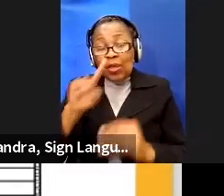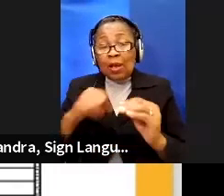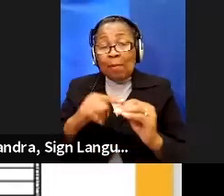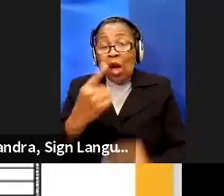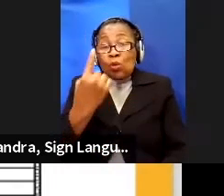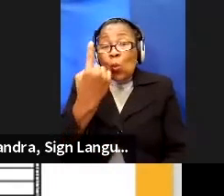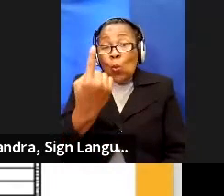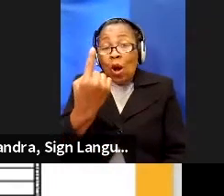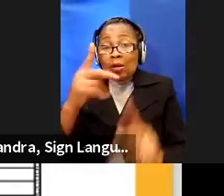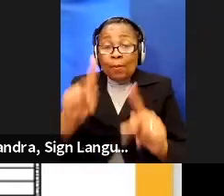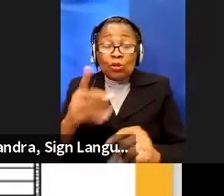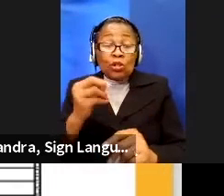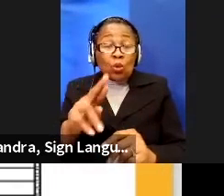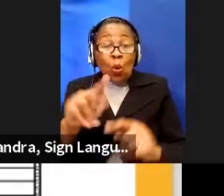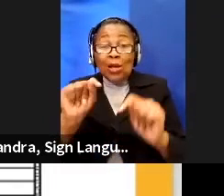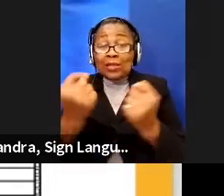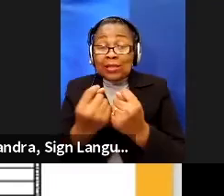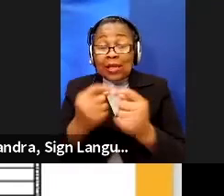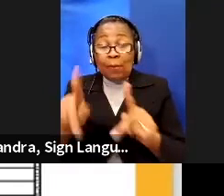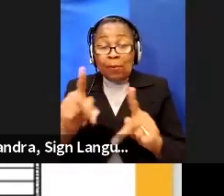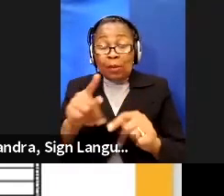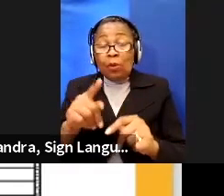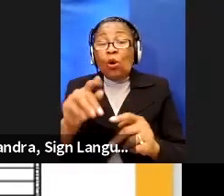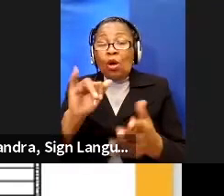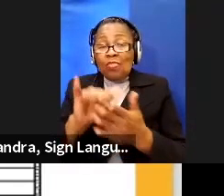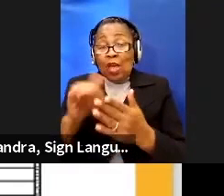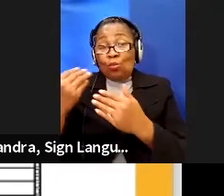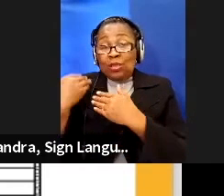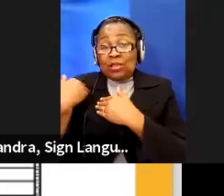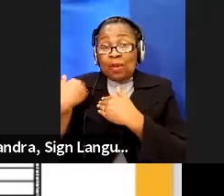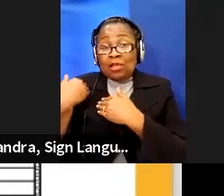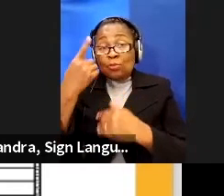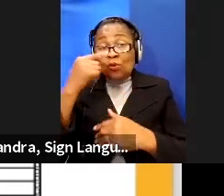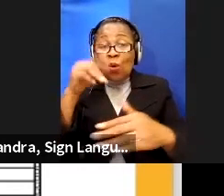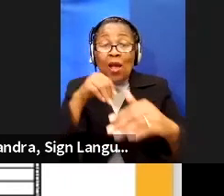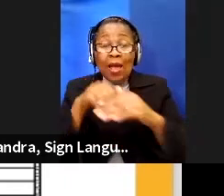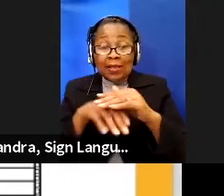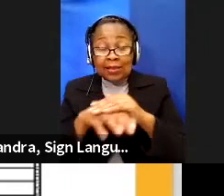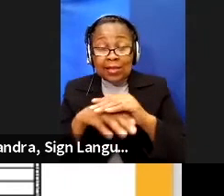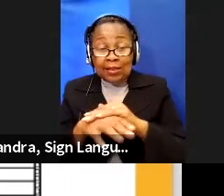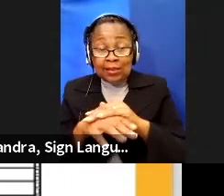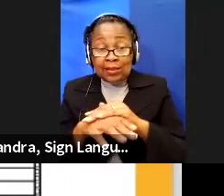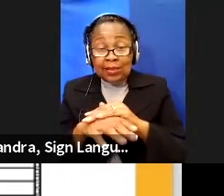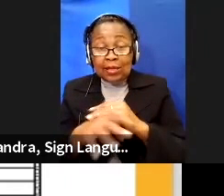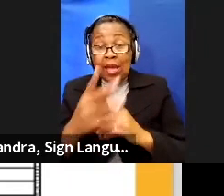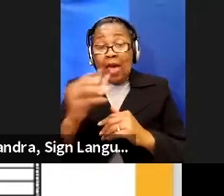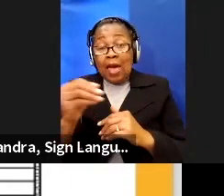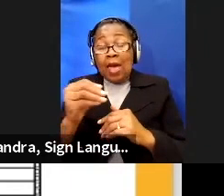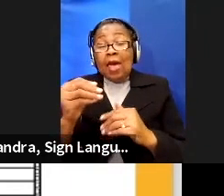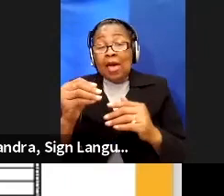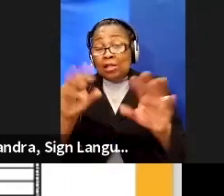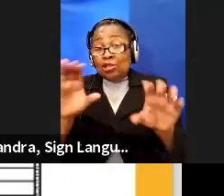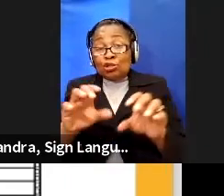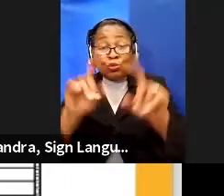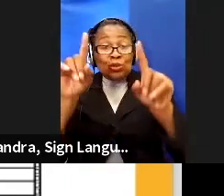person or maybe a team of people that are going to be responsible for access. And do surveys,